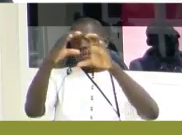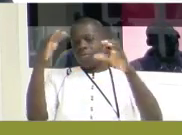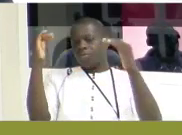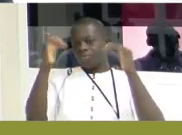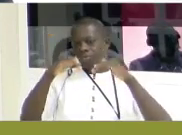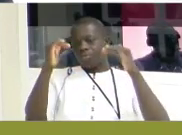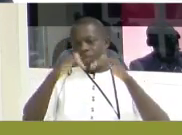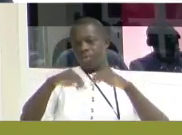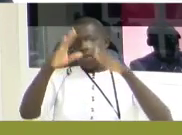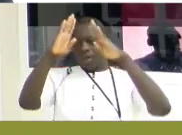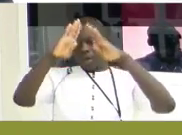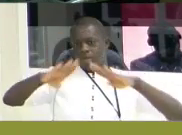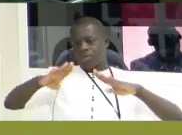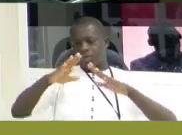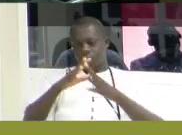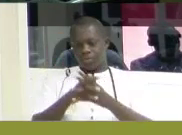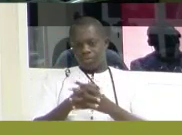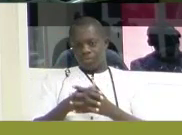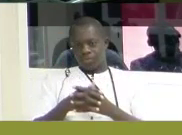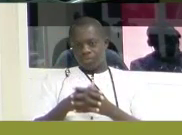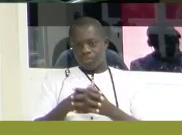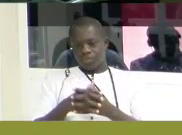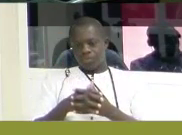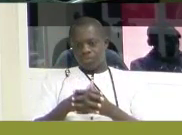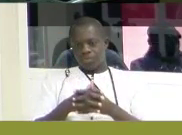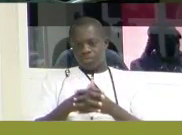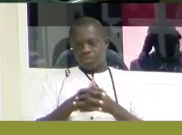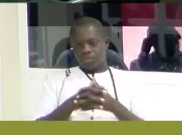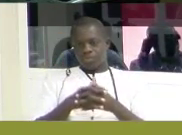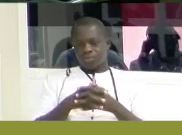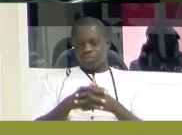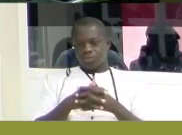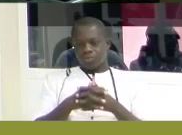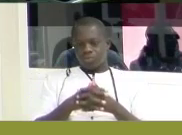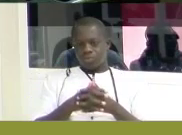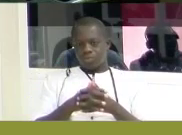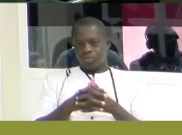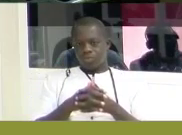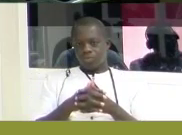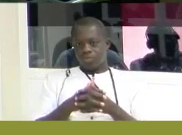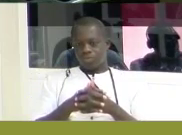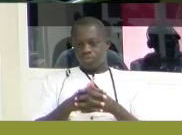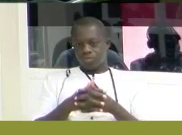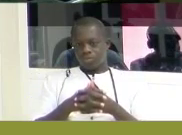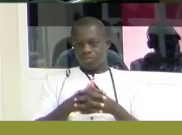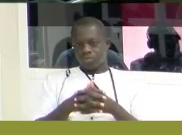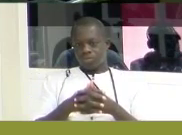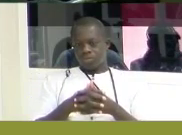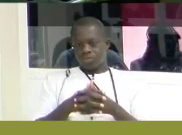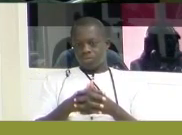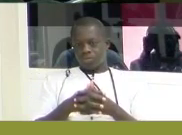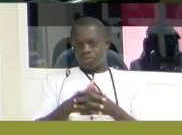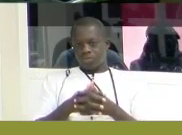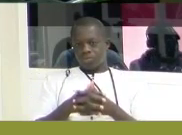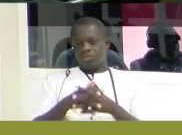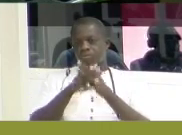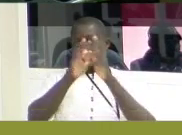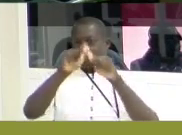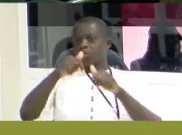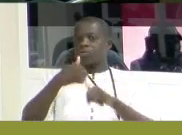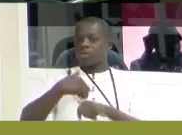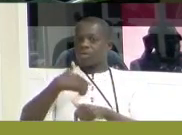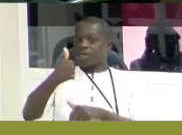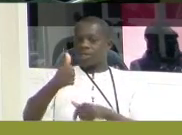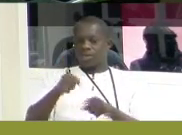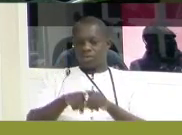And just kindly tell us when you got to the conference room, you know, what you basically saw,